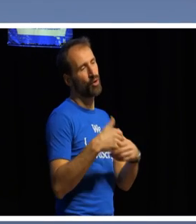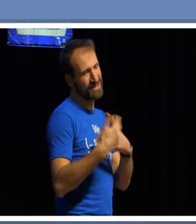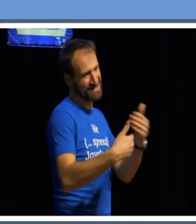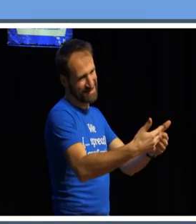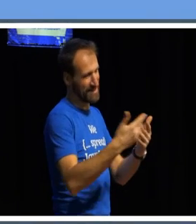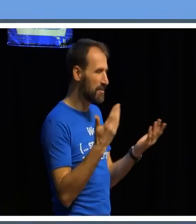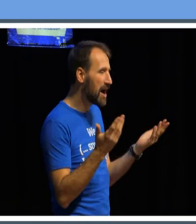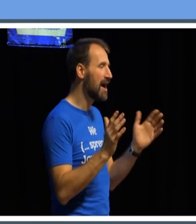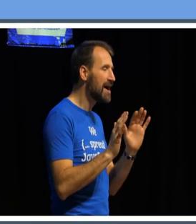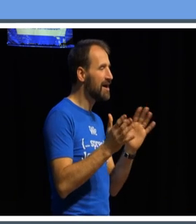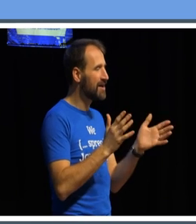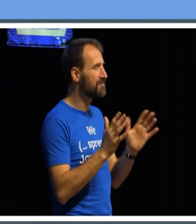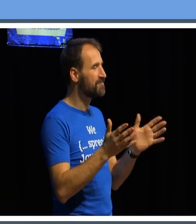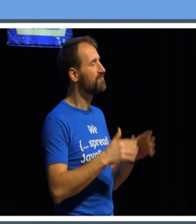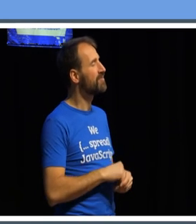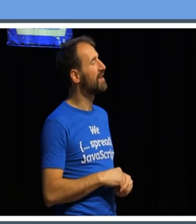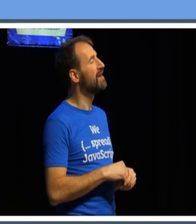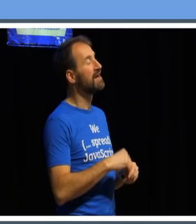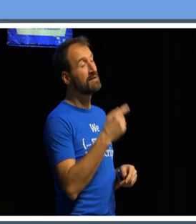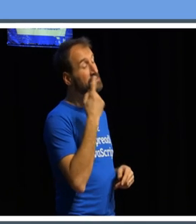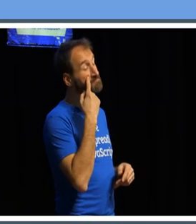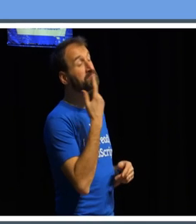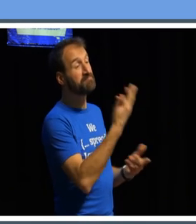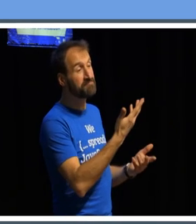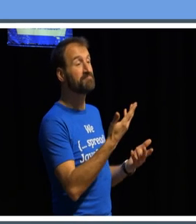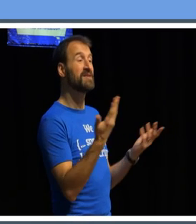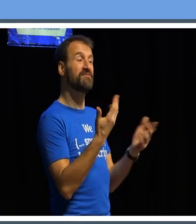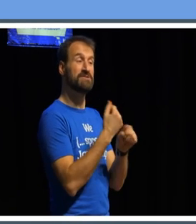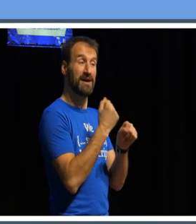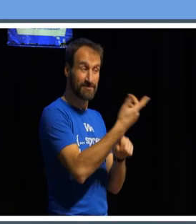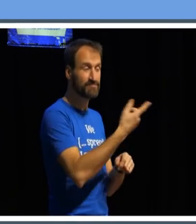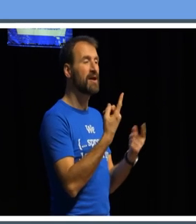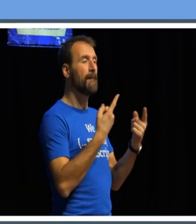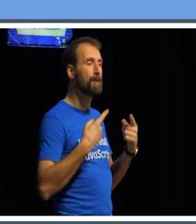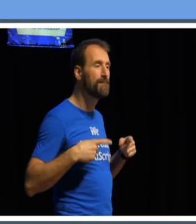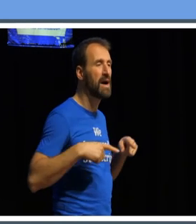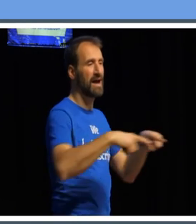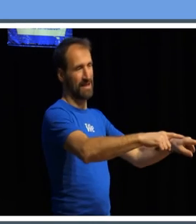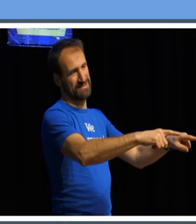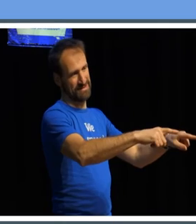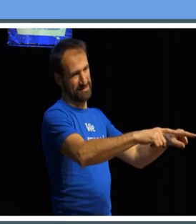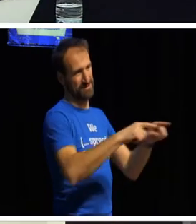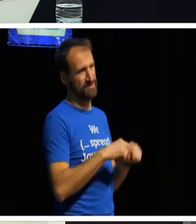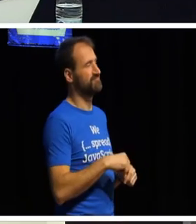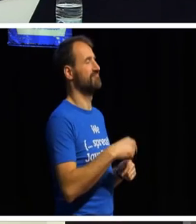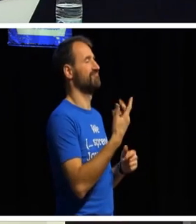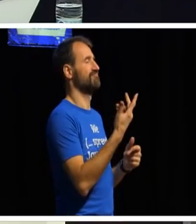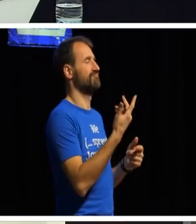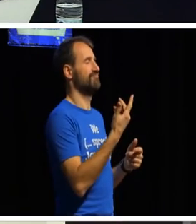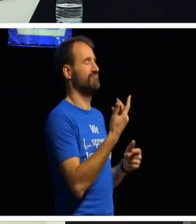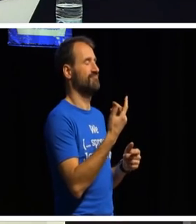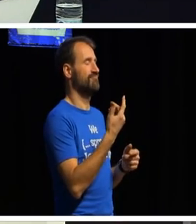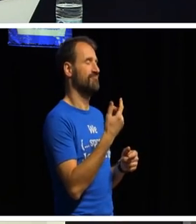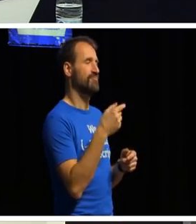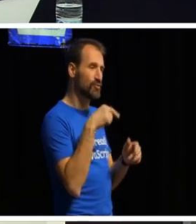now. So the goal here is to start these two things in parallel. I'm going to rush through it slightly because I'm running out of